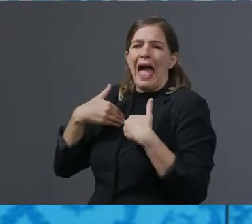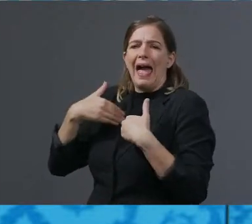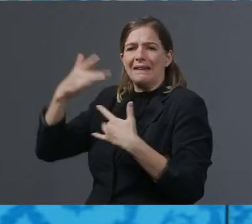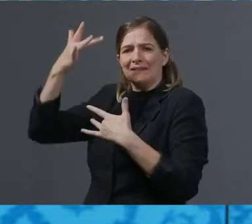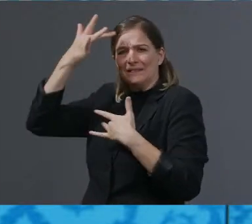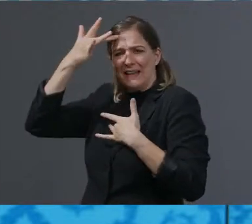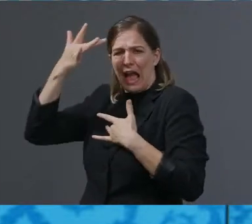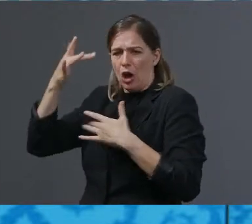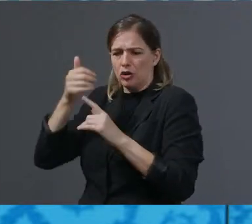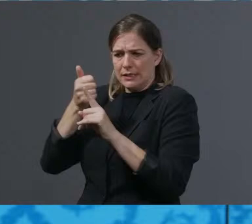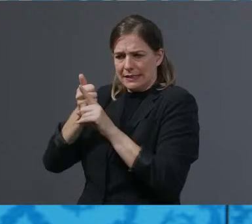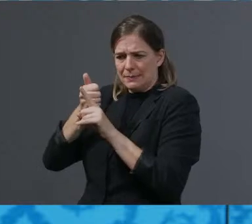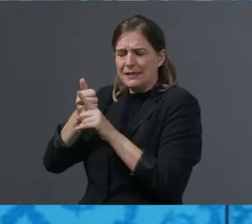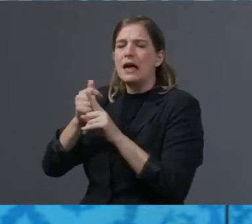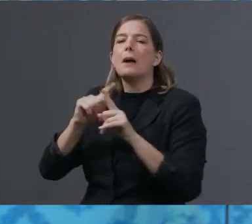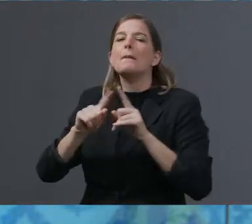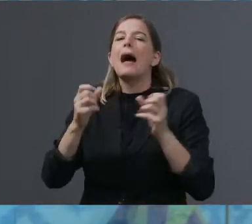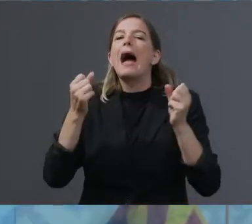hospitalized by the virus?